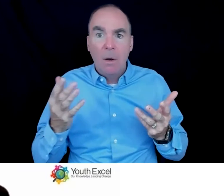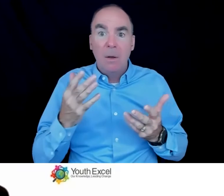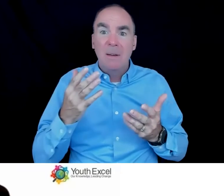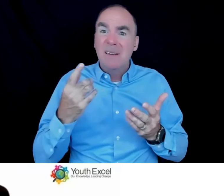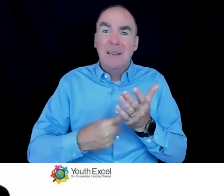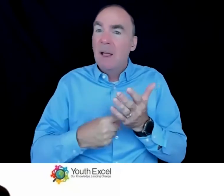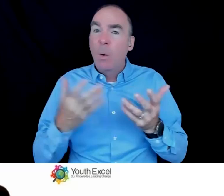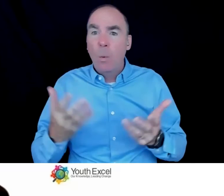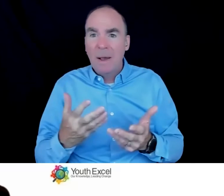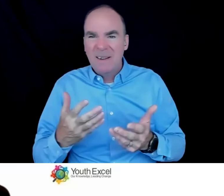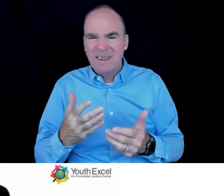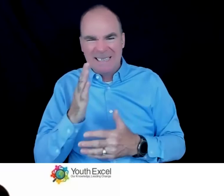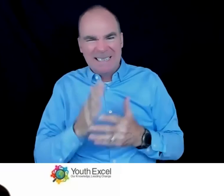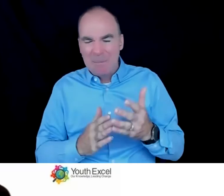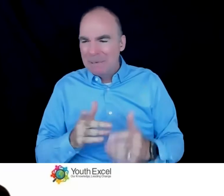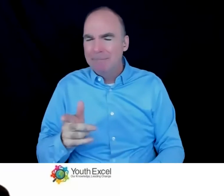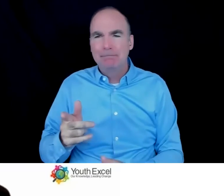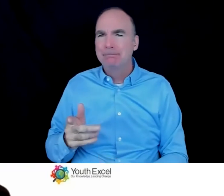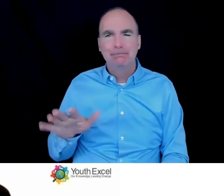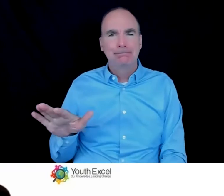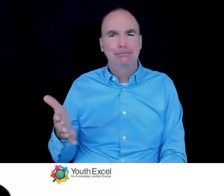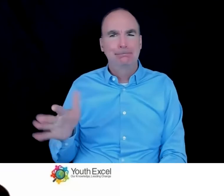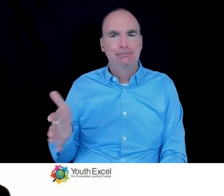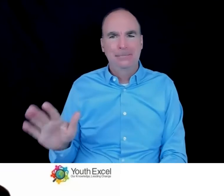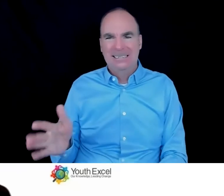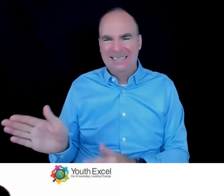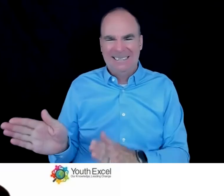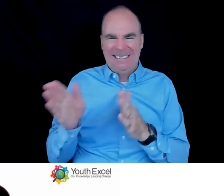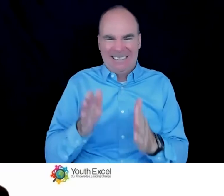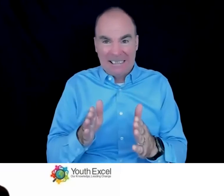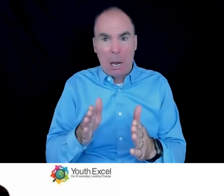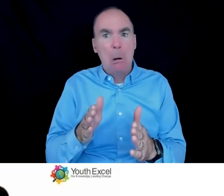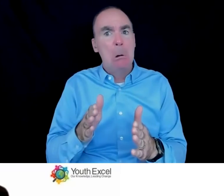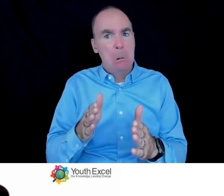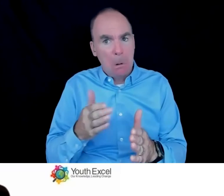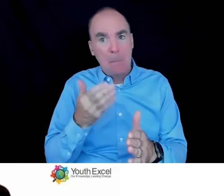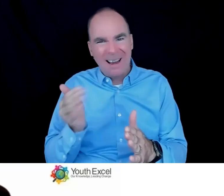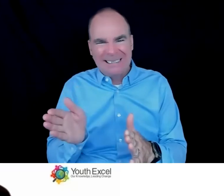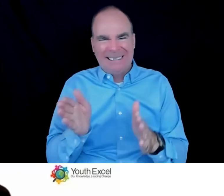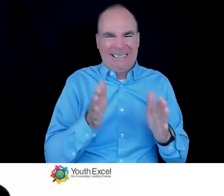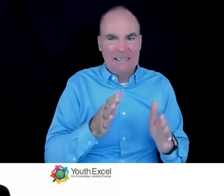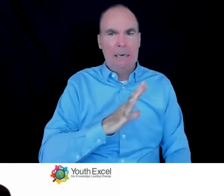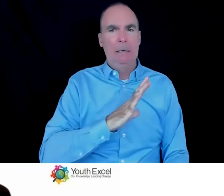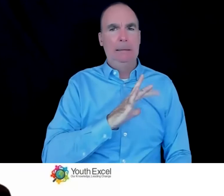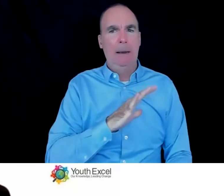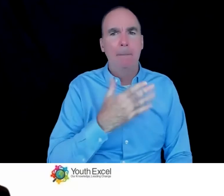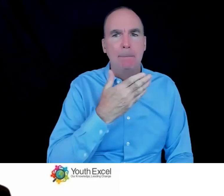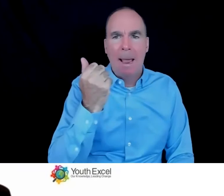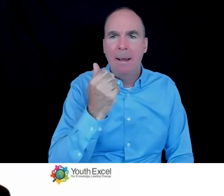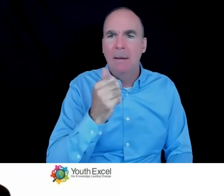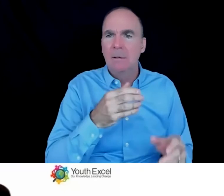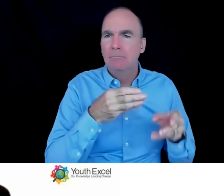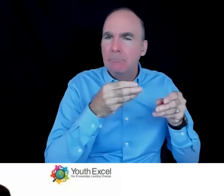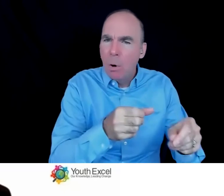done to better solidify intergenerational solidarity. And in the process, at the end of it, actually generating better